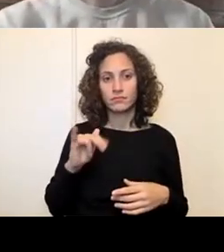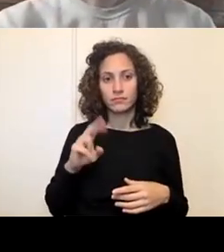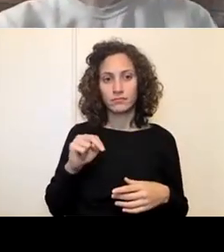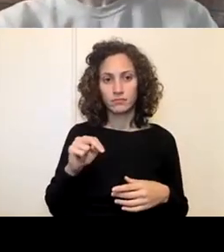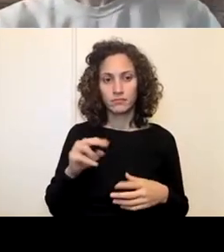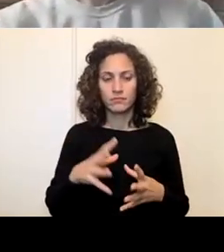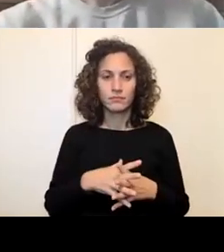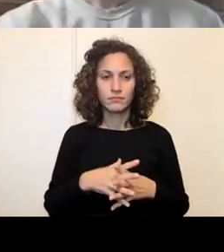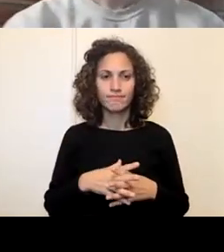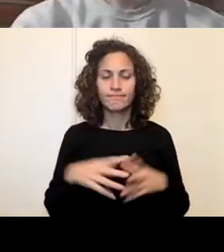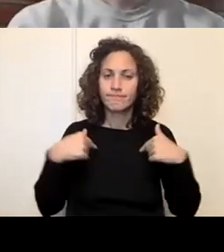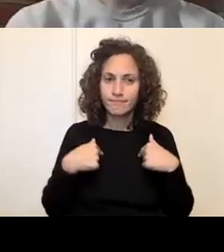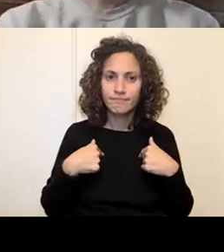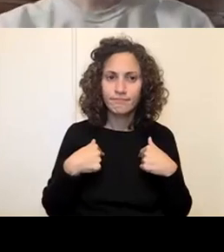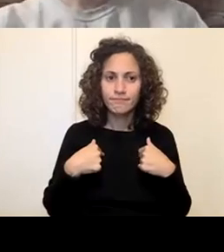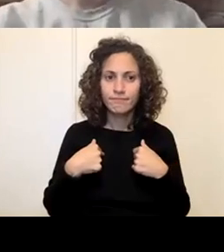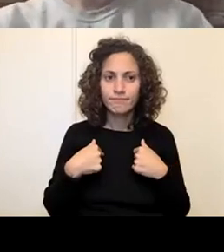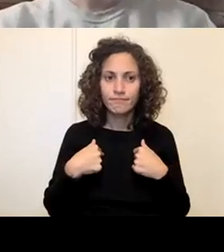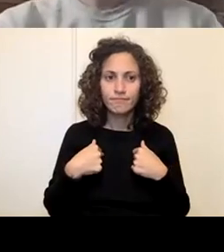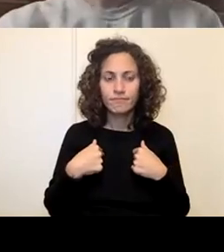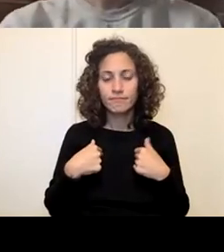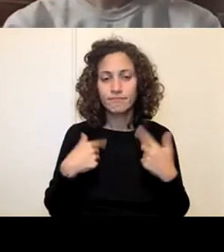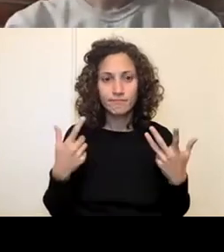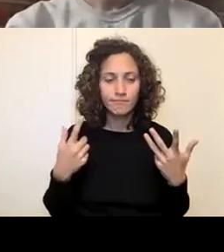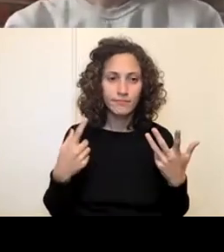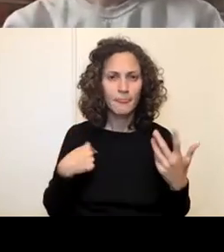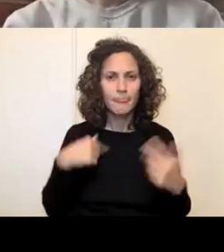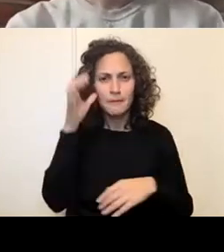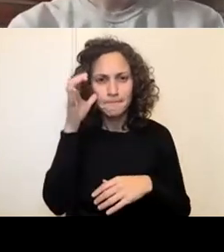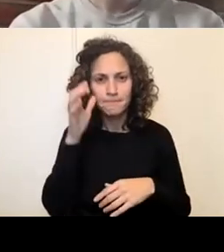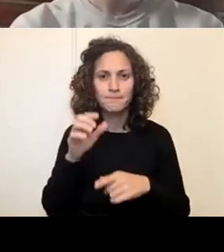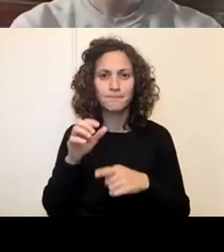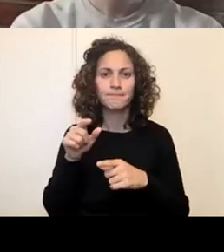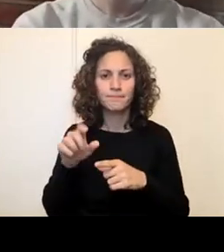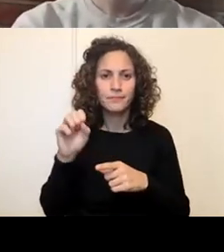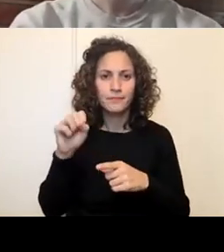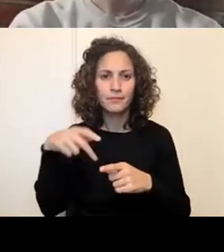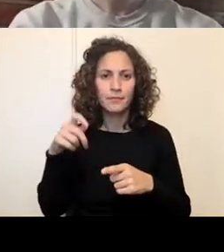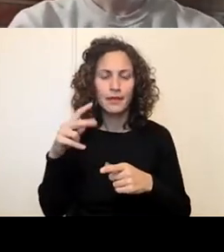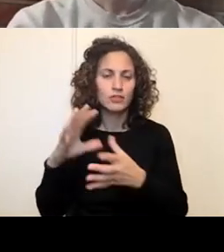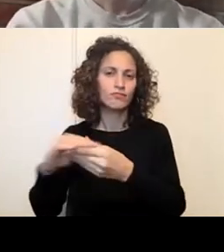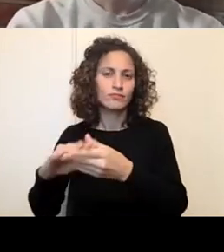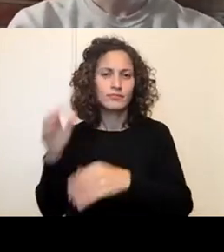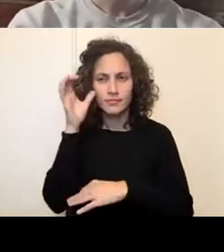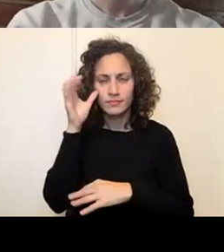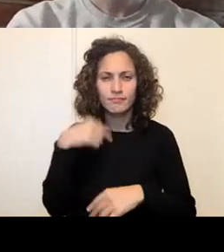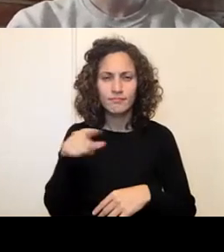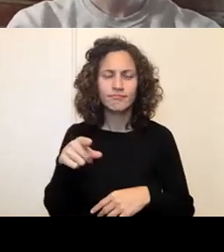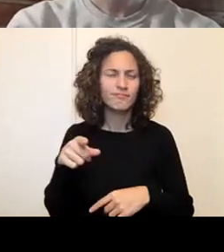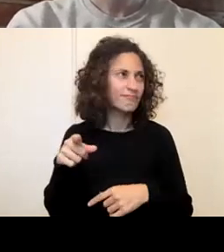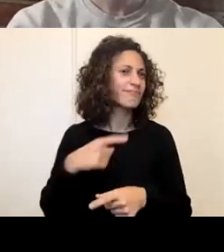Actually, no, because I'm listening and I was like, that's right. What